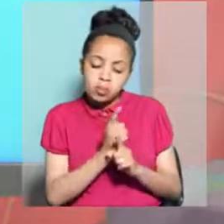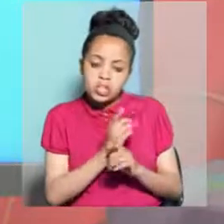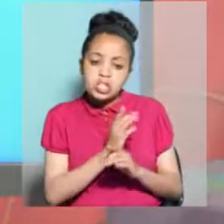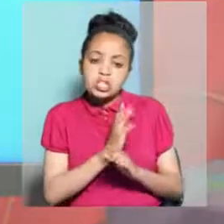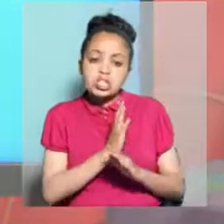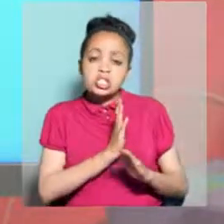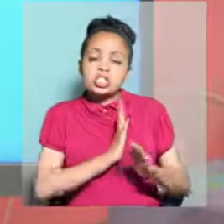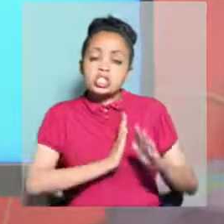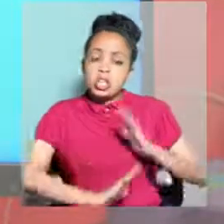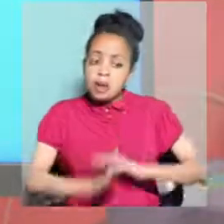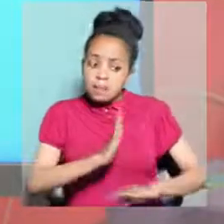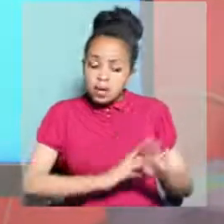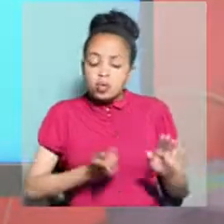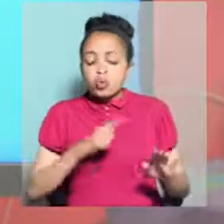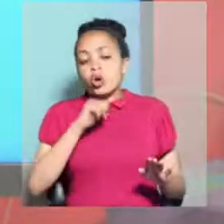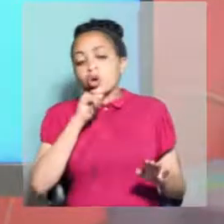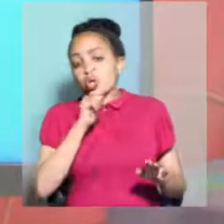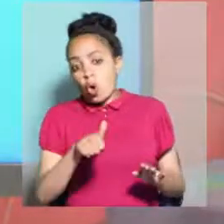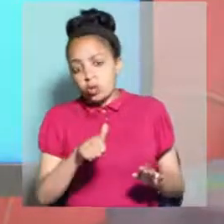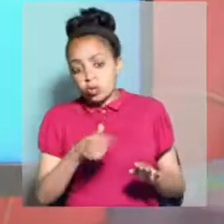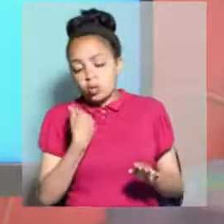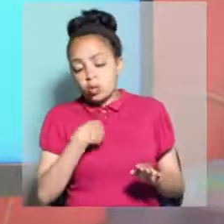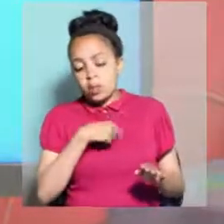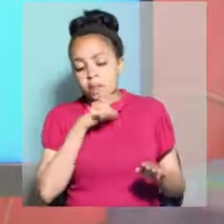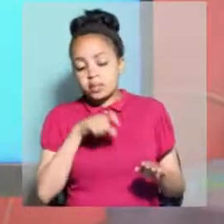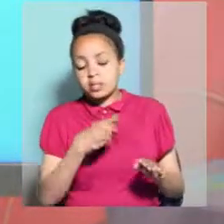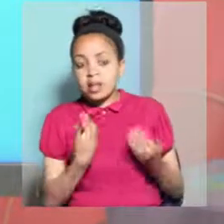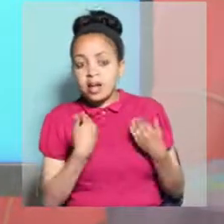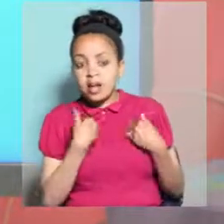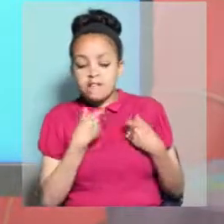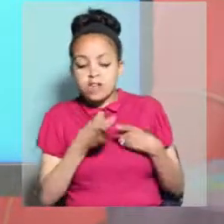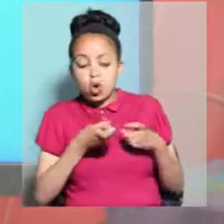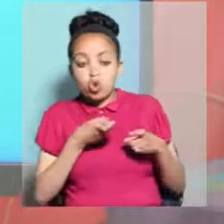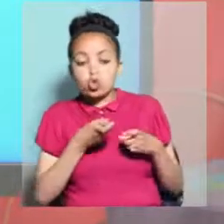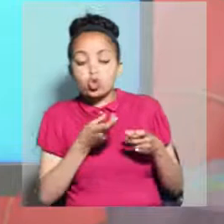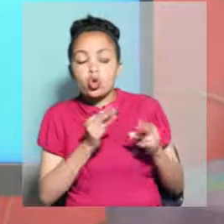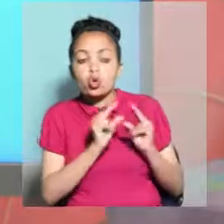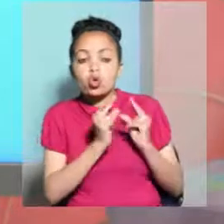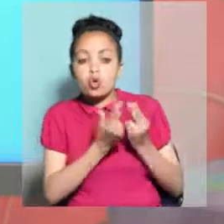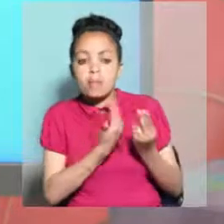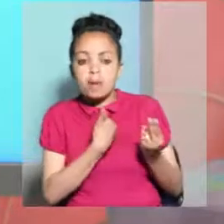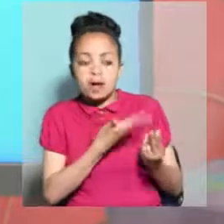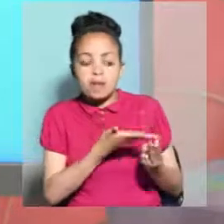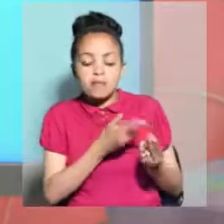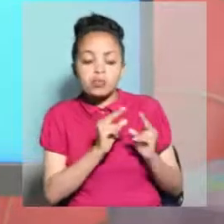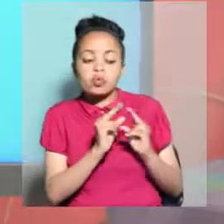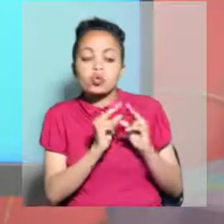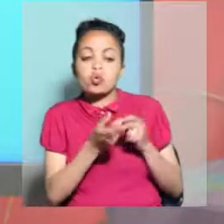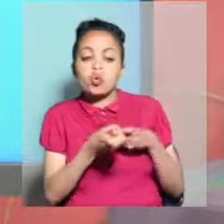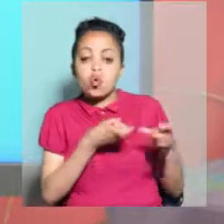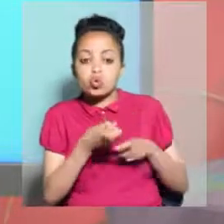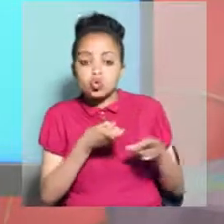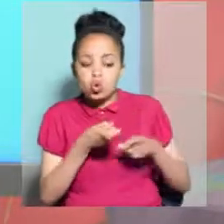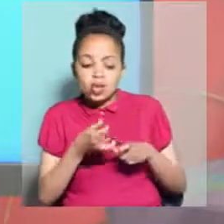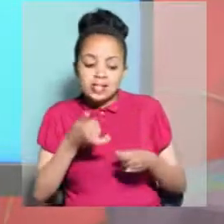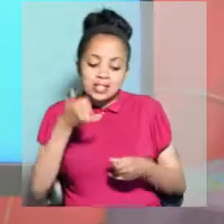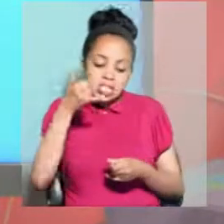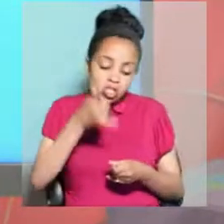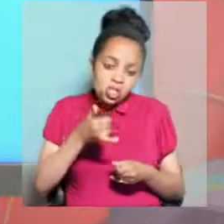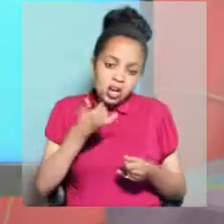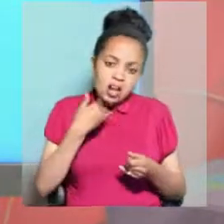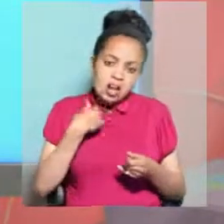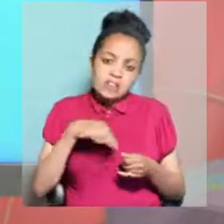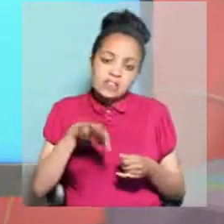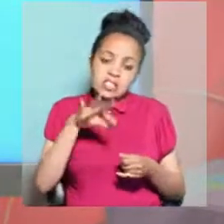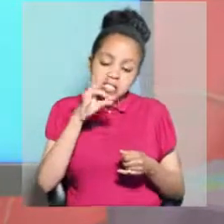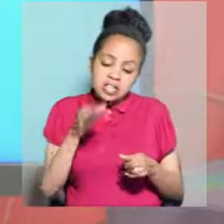can germinate, in which it cannot be. We must be have a controlled group here, controlling a jar that contains